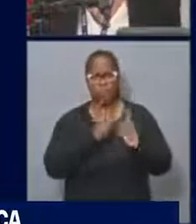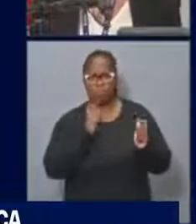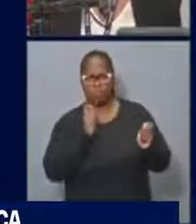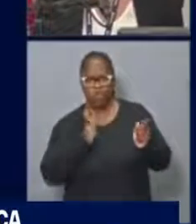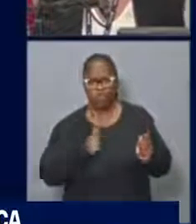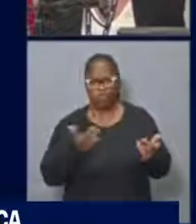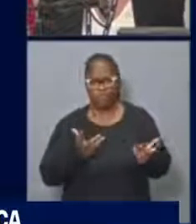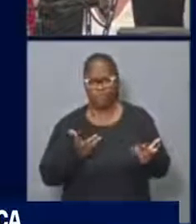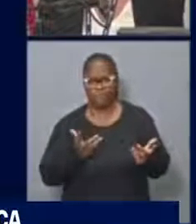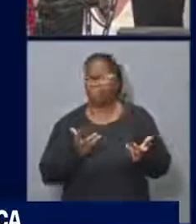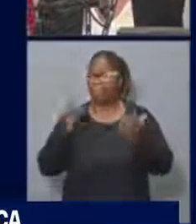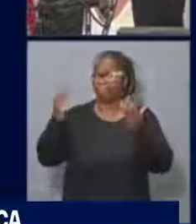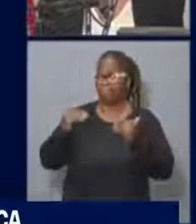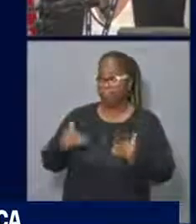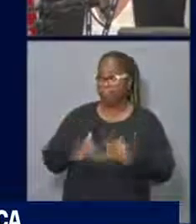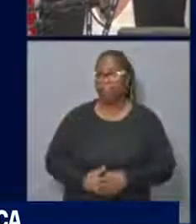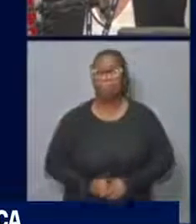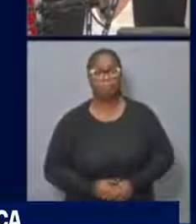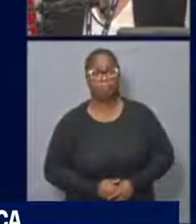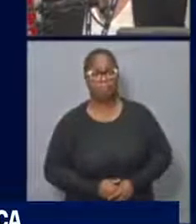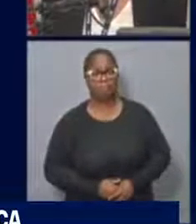time. So I'll take the next slide.